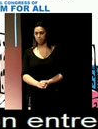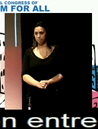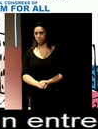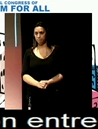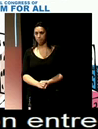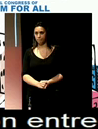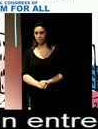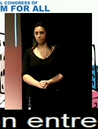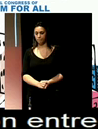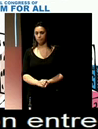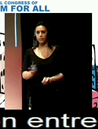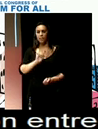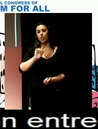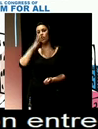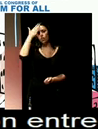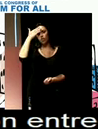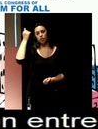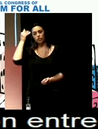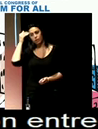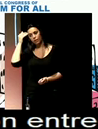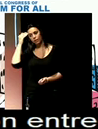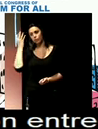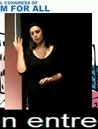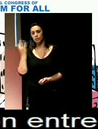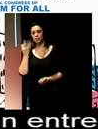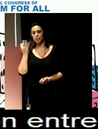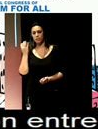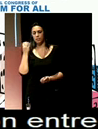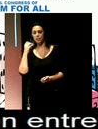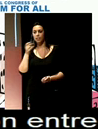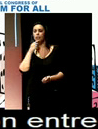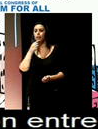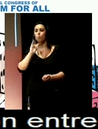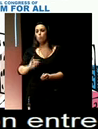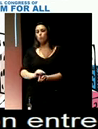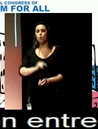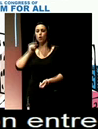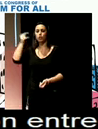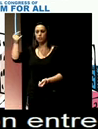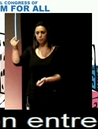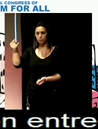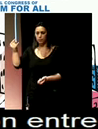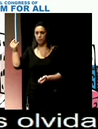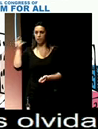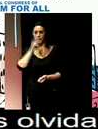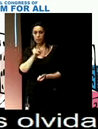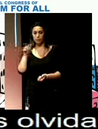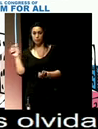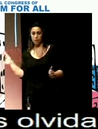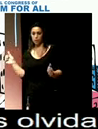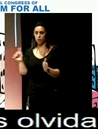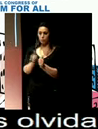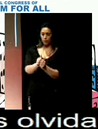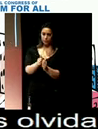forget multiplier effect of companions. People travel accompanied by their families